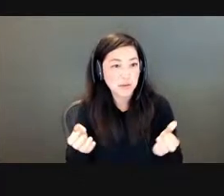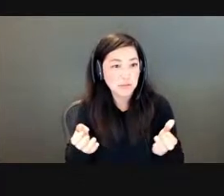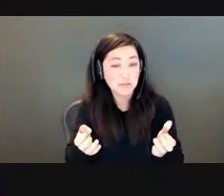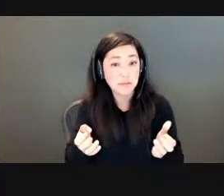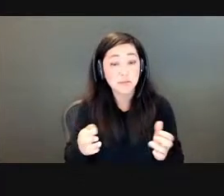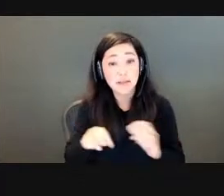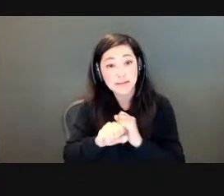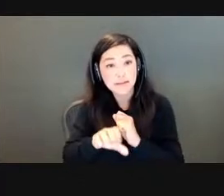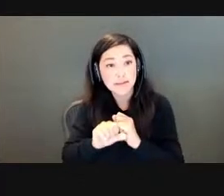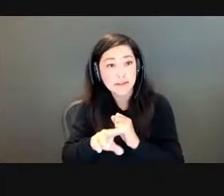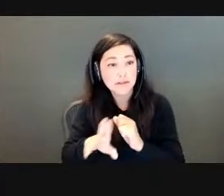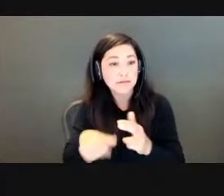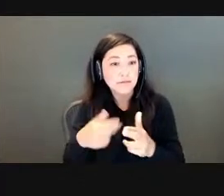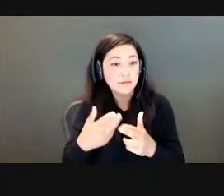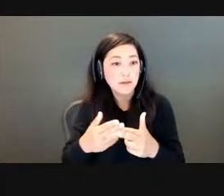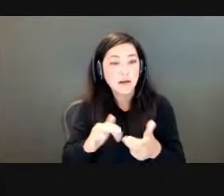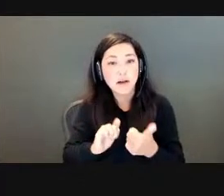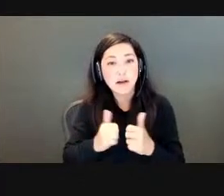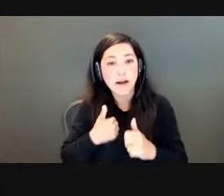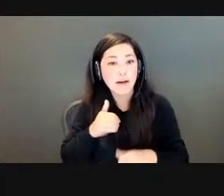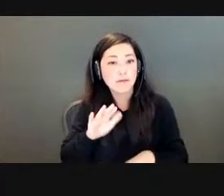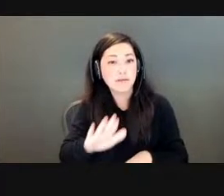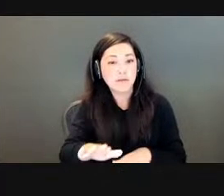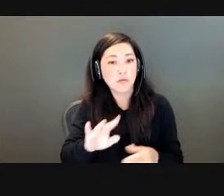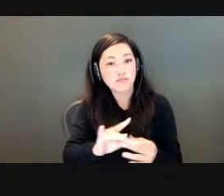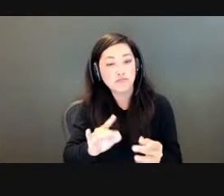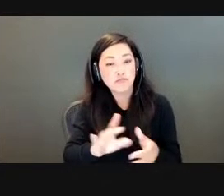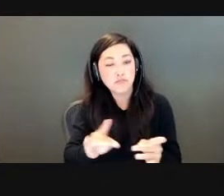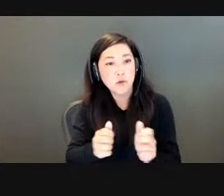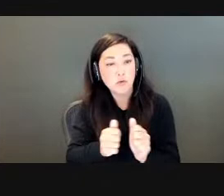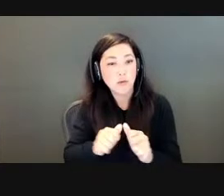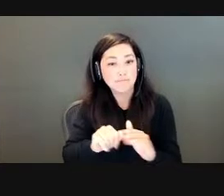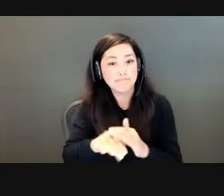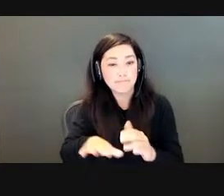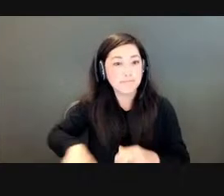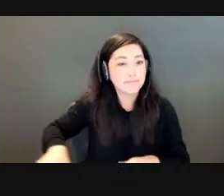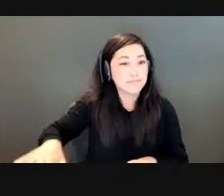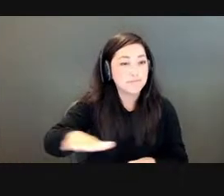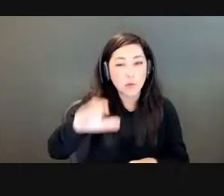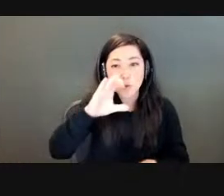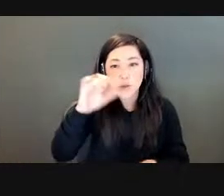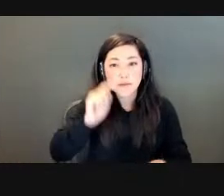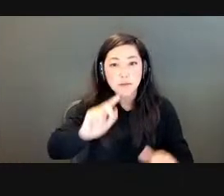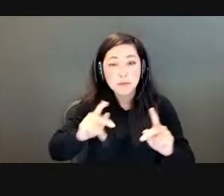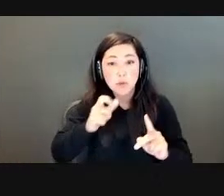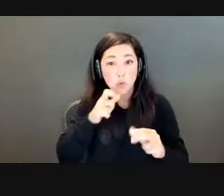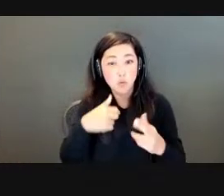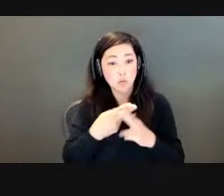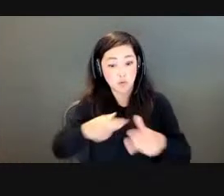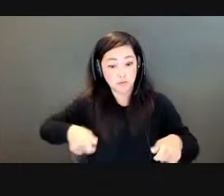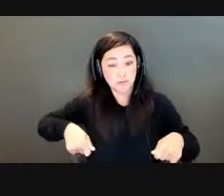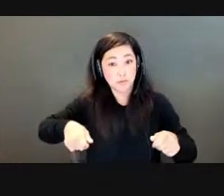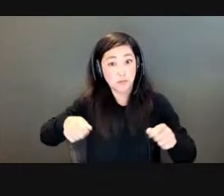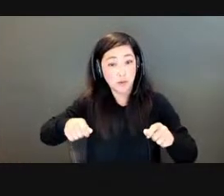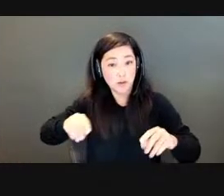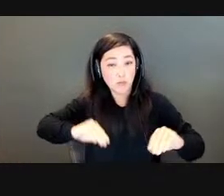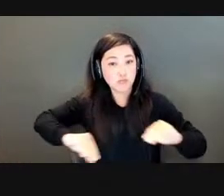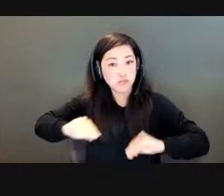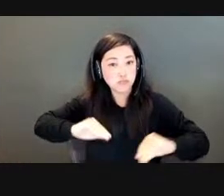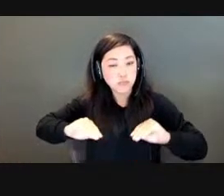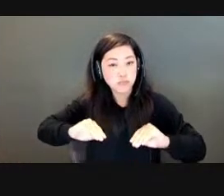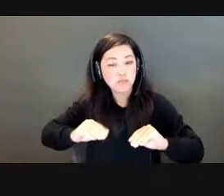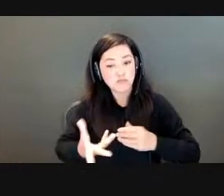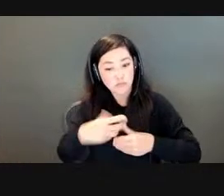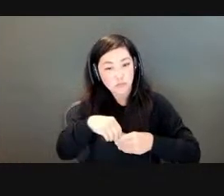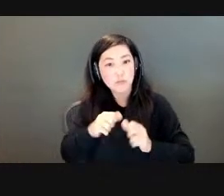titled, "Have Your Say in Designing Accessible Public Spaces." We're looking for people who use wheeled mobility devices to participate in this research